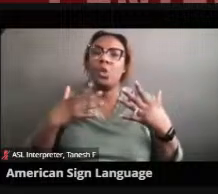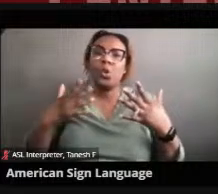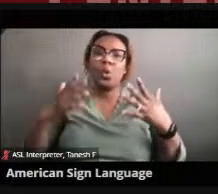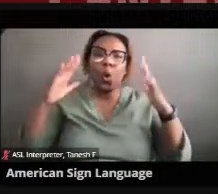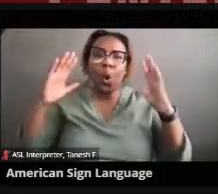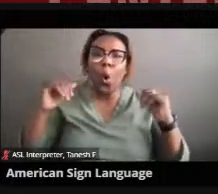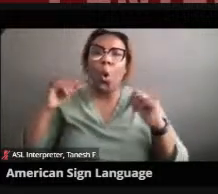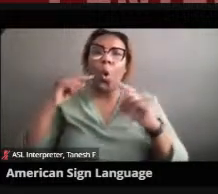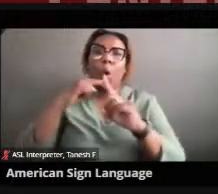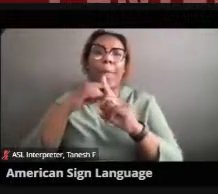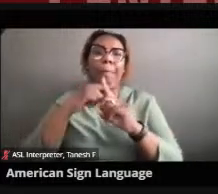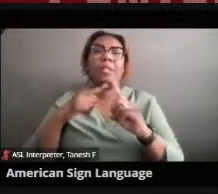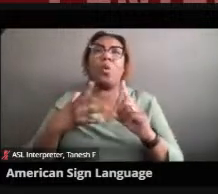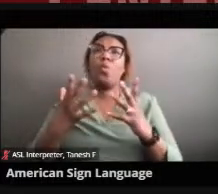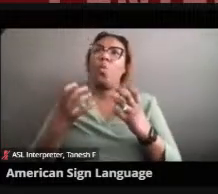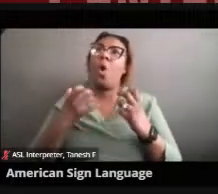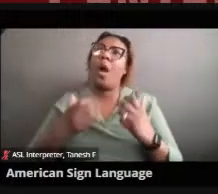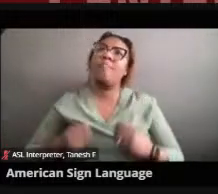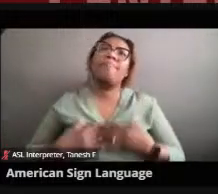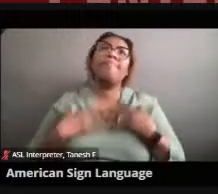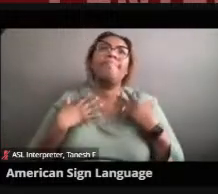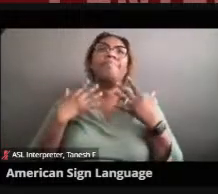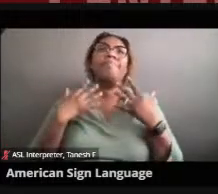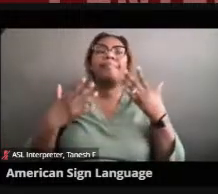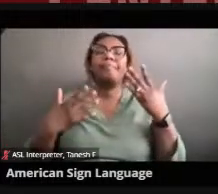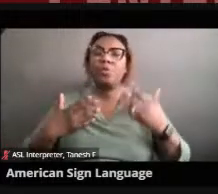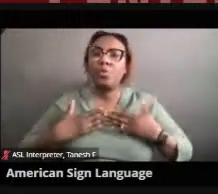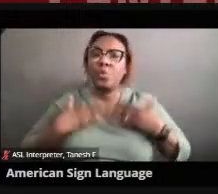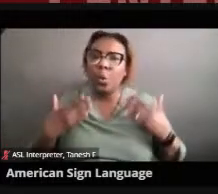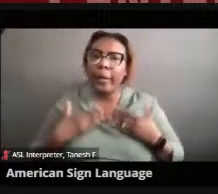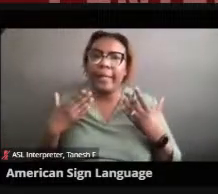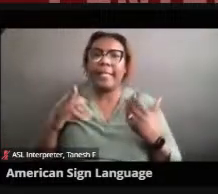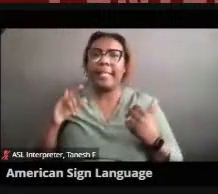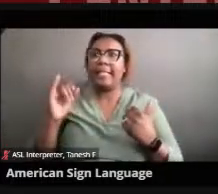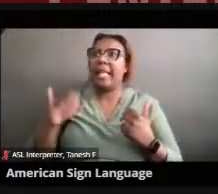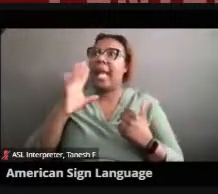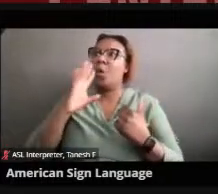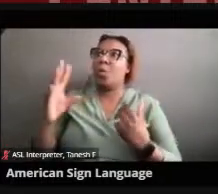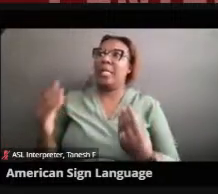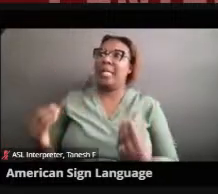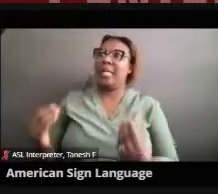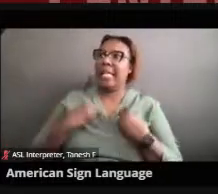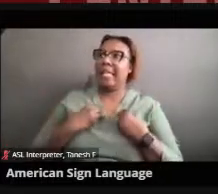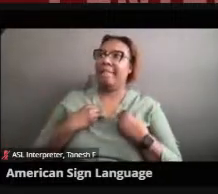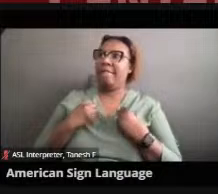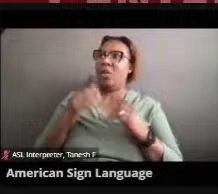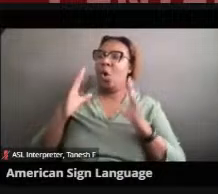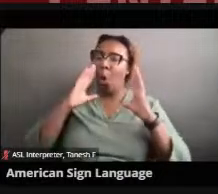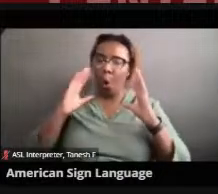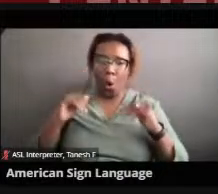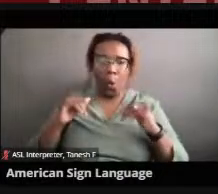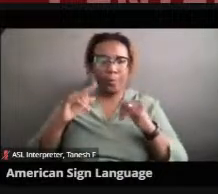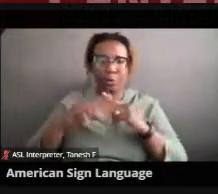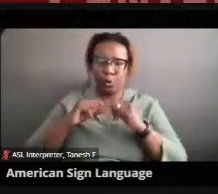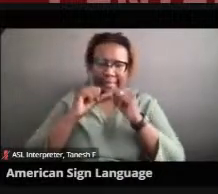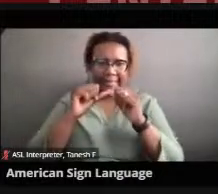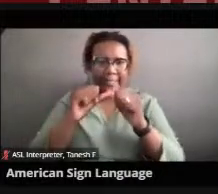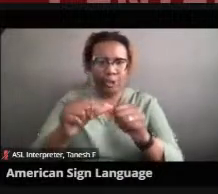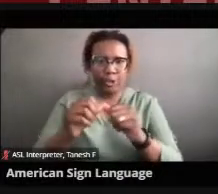ultimately that will give us the strength that we need to prevail in these darkest times. So on this Resurrection Sunday, we say